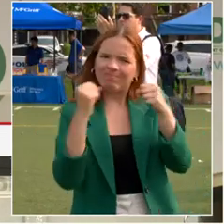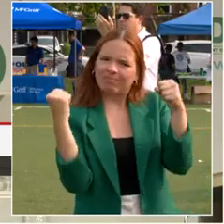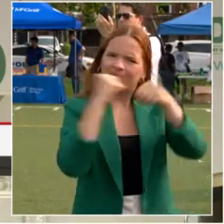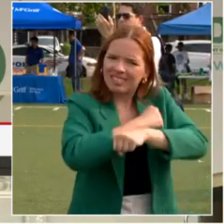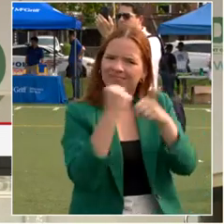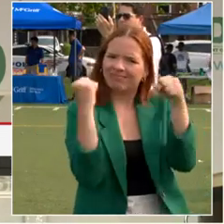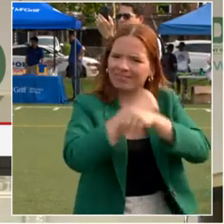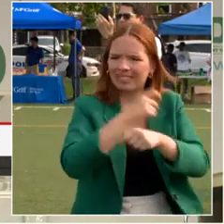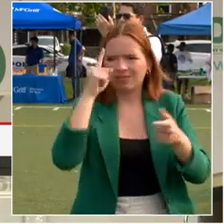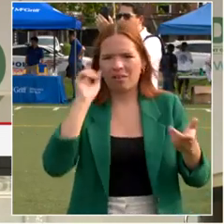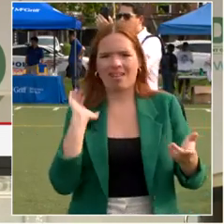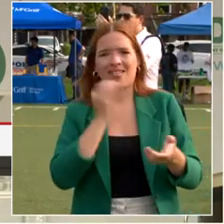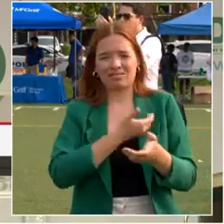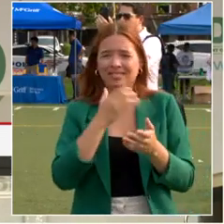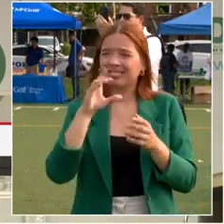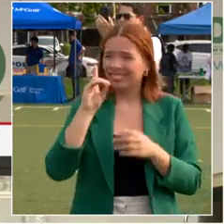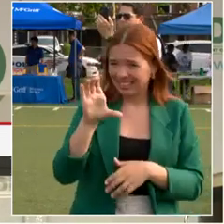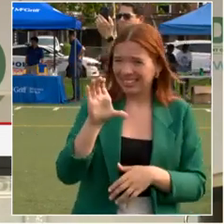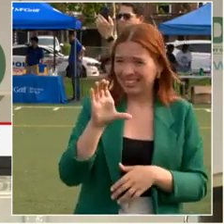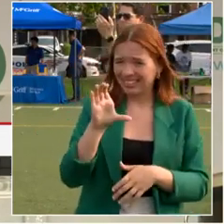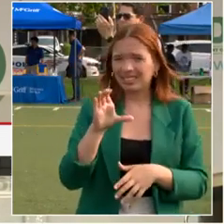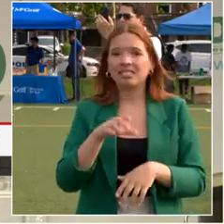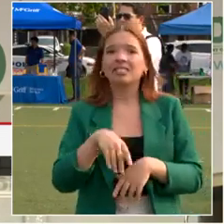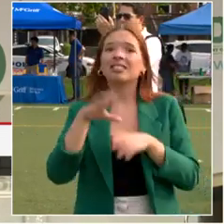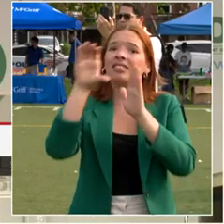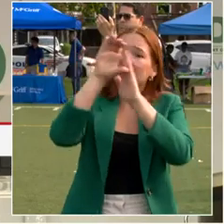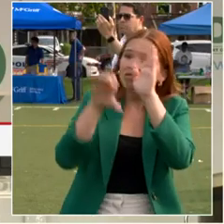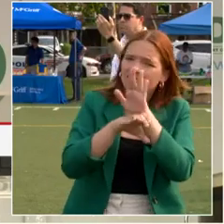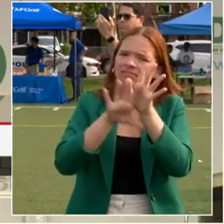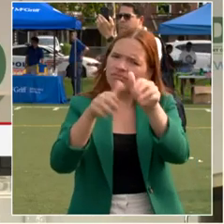evidence to hold offenders accountable.